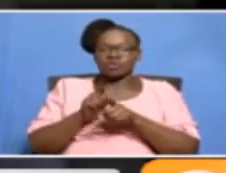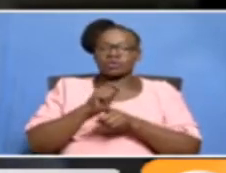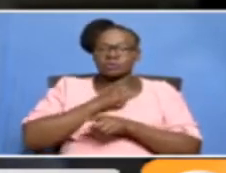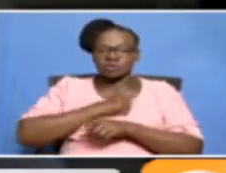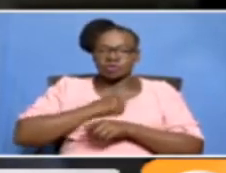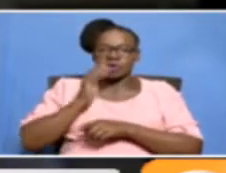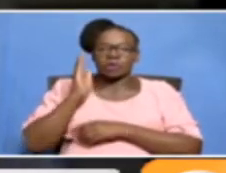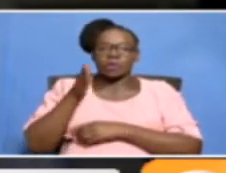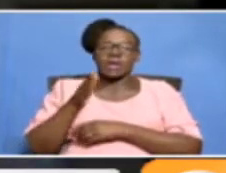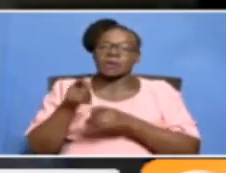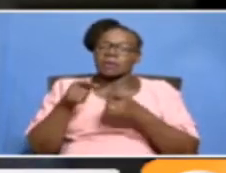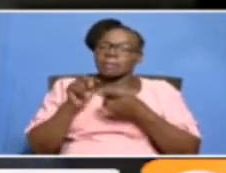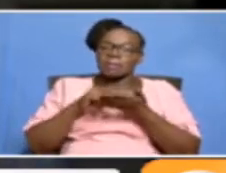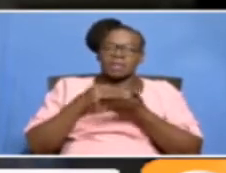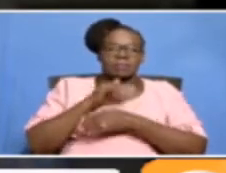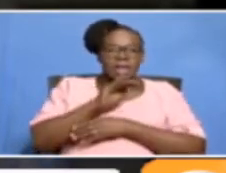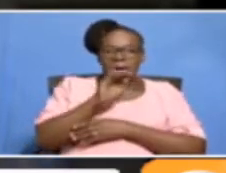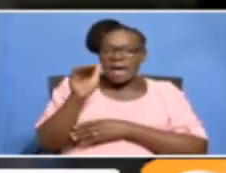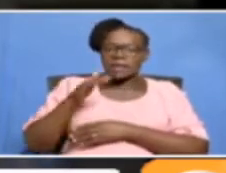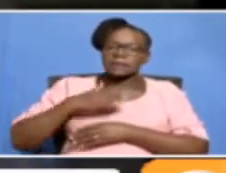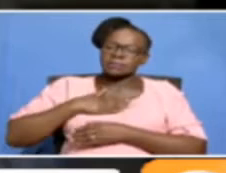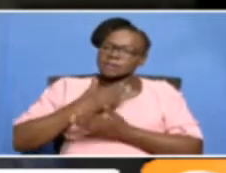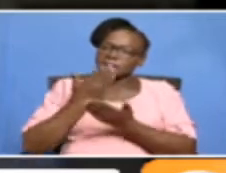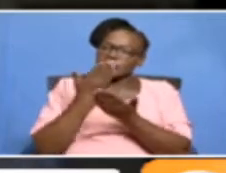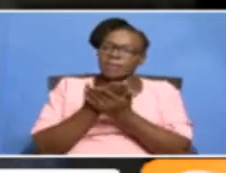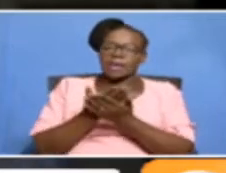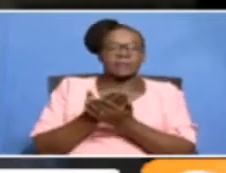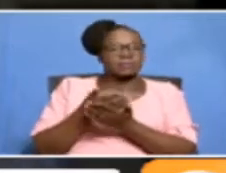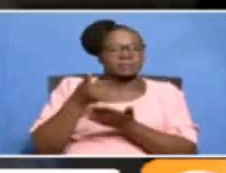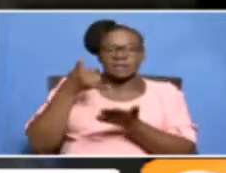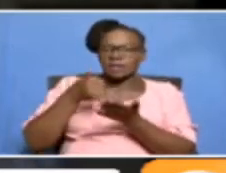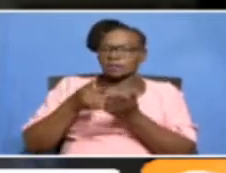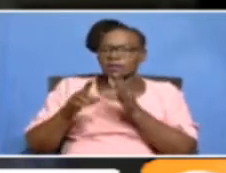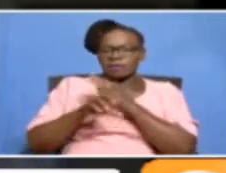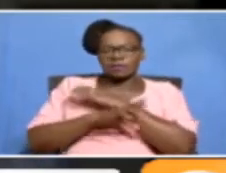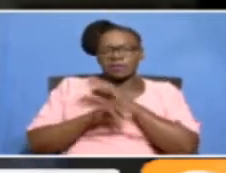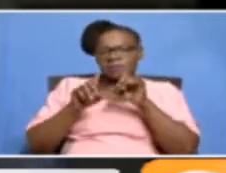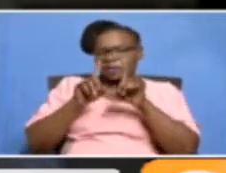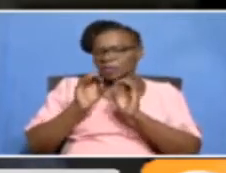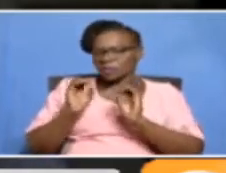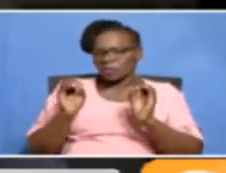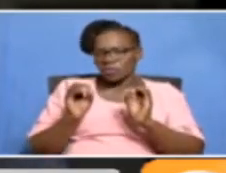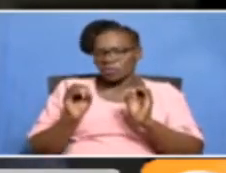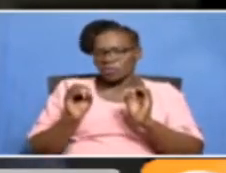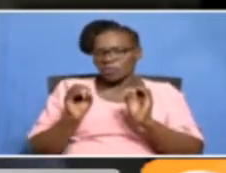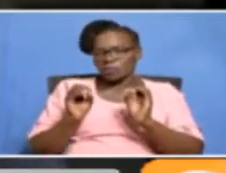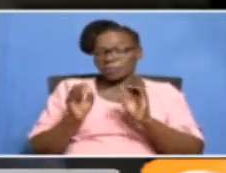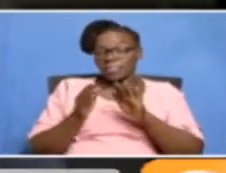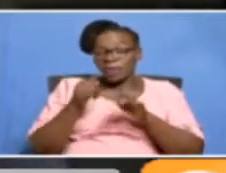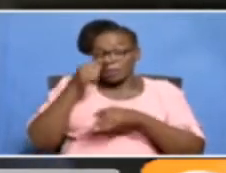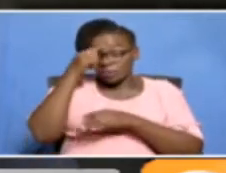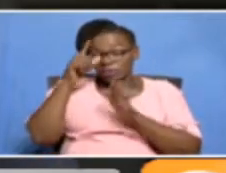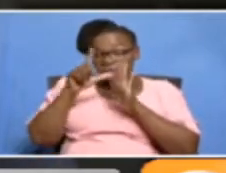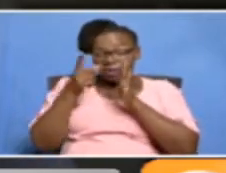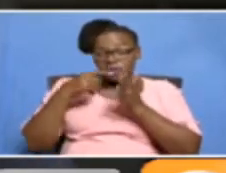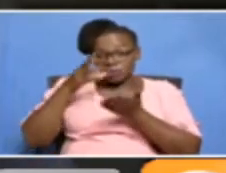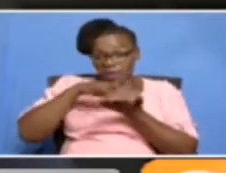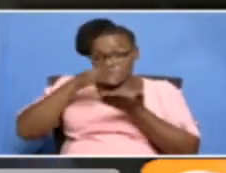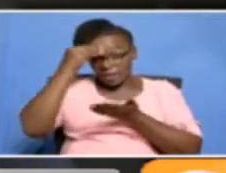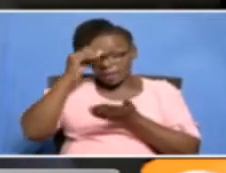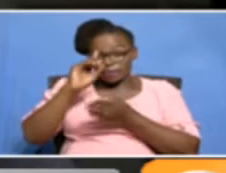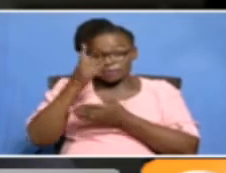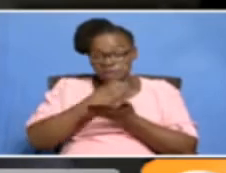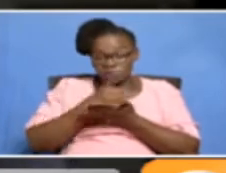I am appealing to them, I'm urging them not to do that. Based on the lessons that we learned from week one, I'm